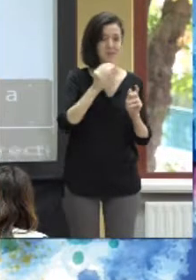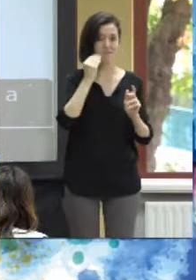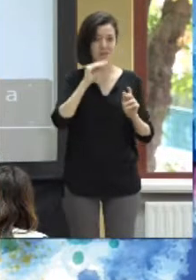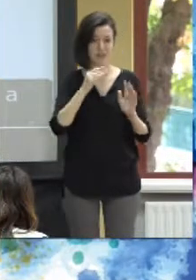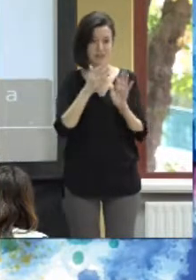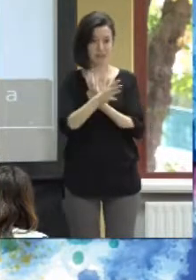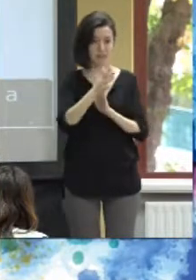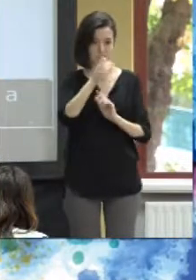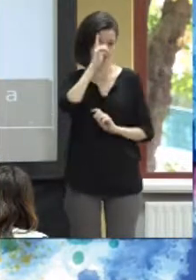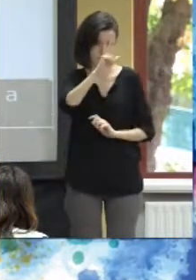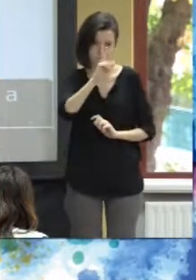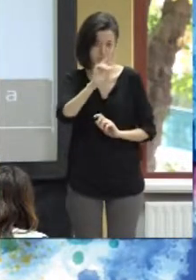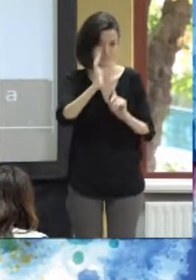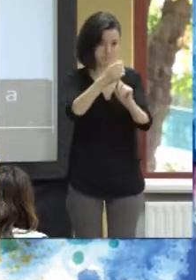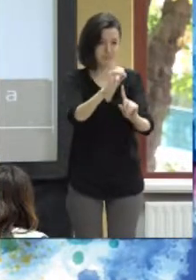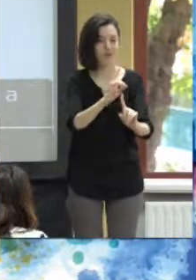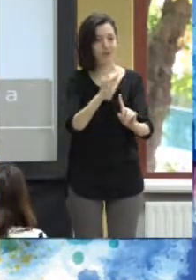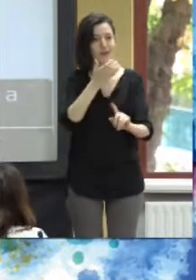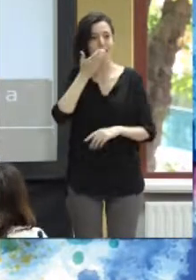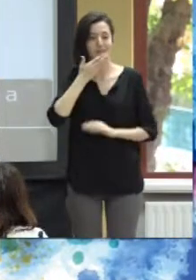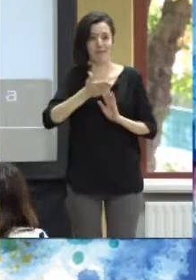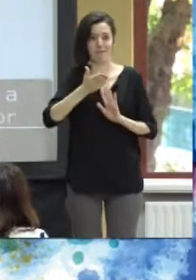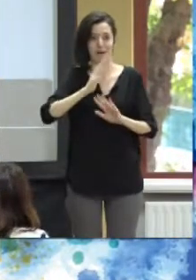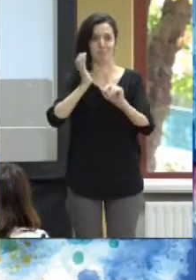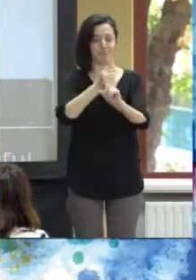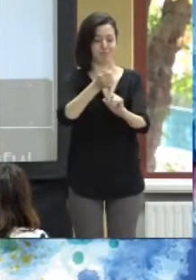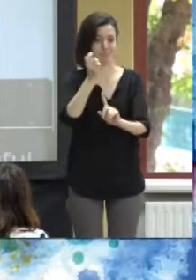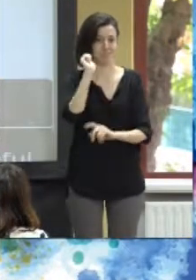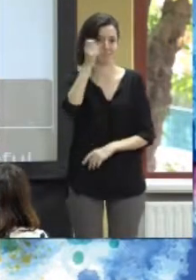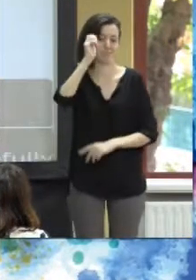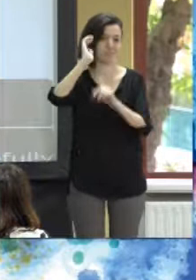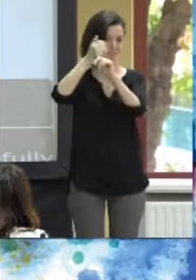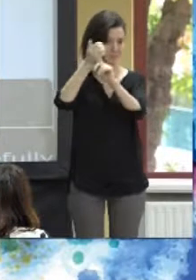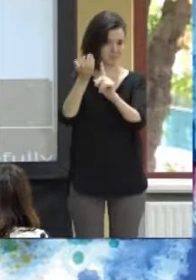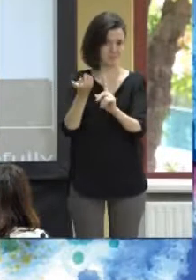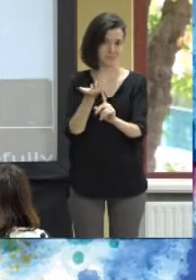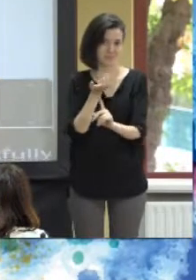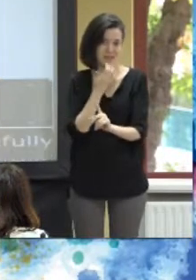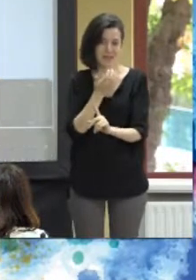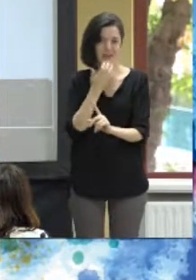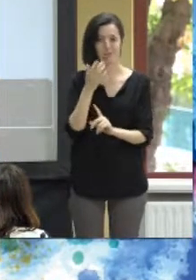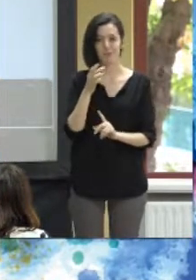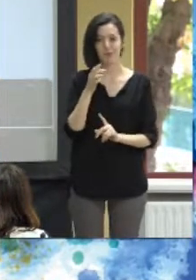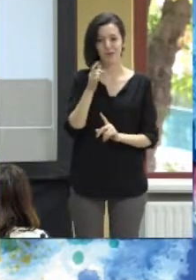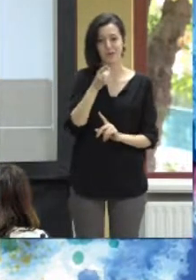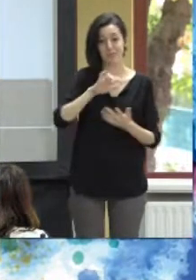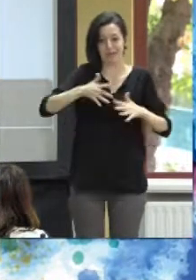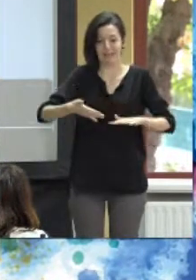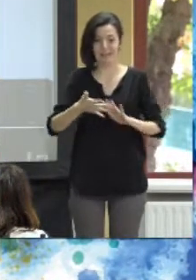keys, your wallet, or whatever you're looking for. In that case, you need the toilet. Then we tested a few of those